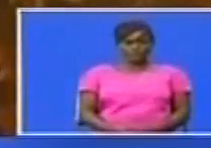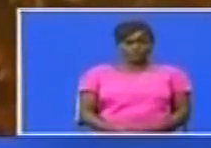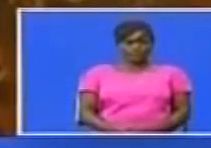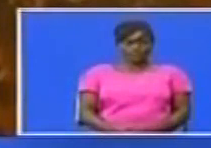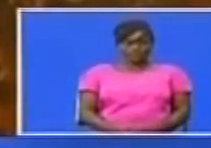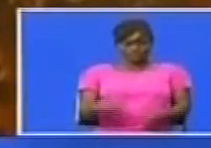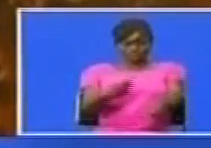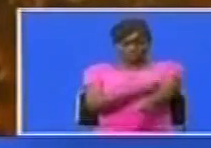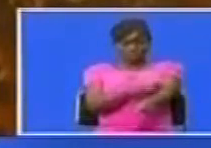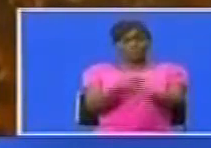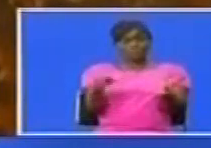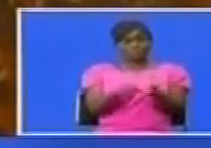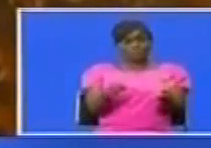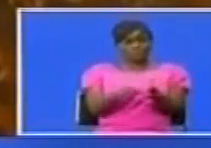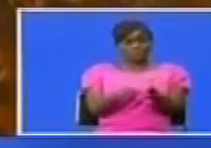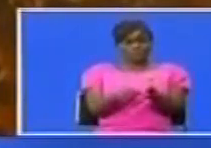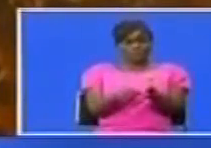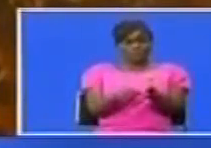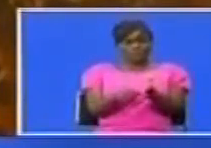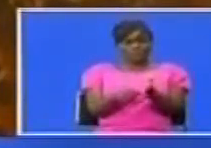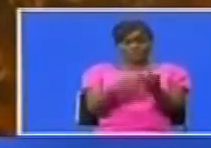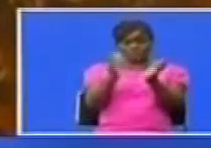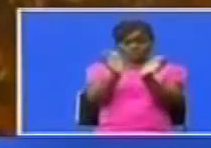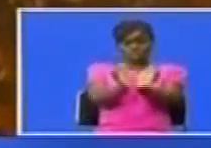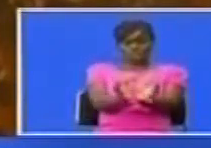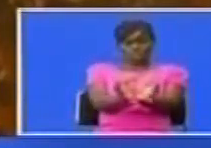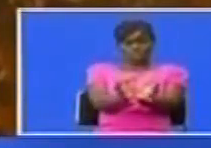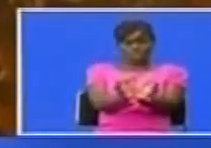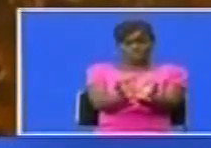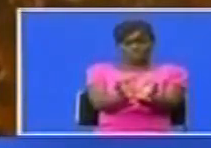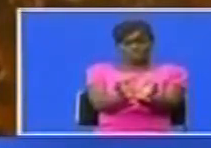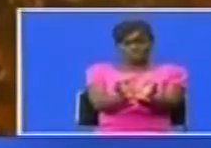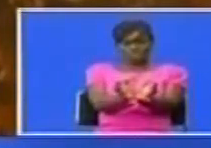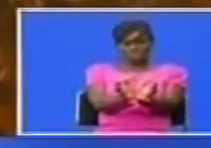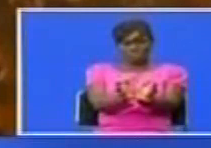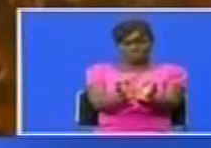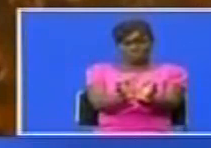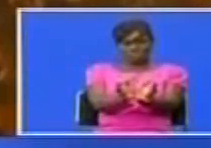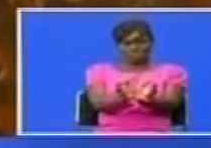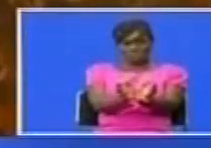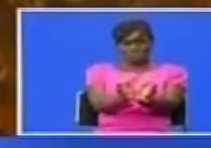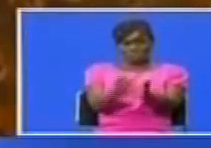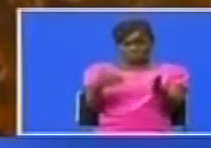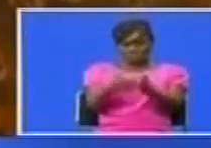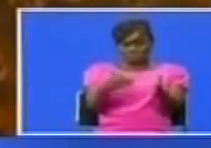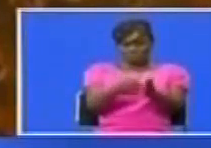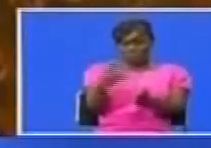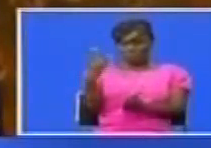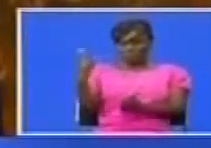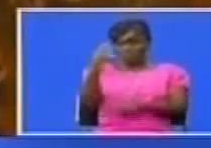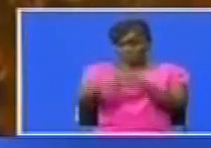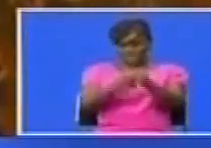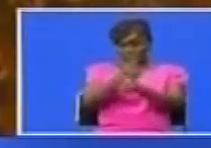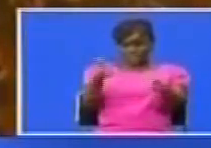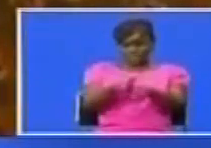the doping, should serve a jail term. Apart from the IAAF ban for 4 years, should also serve